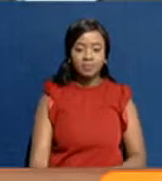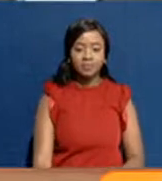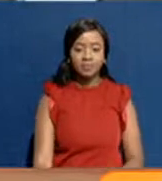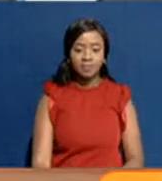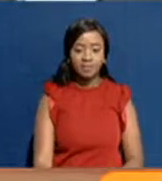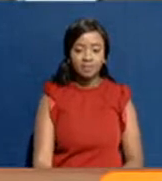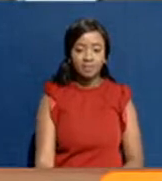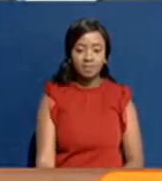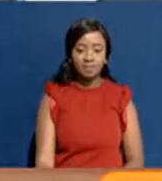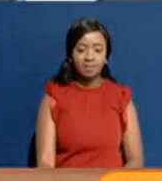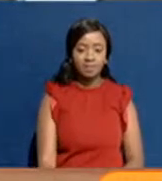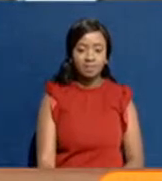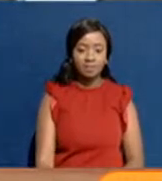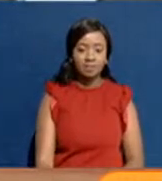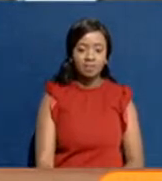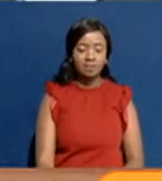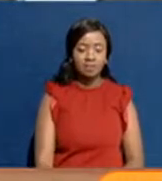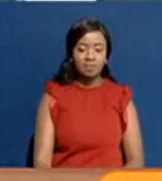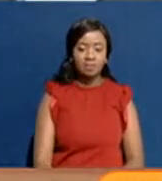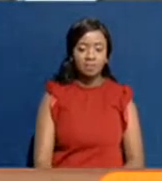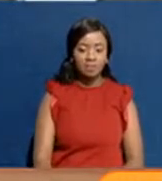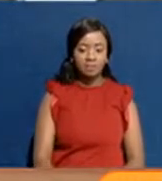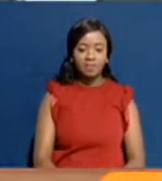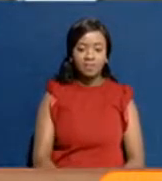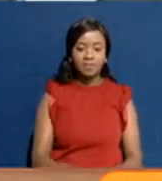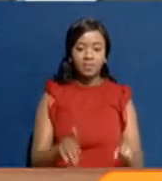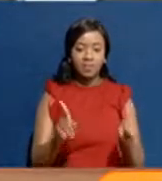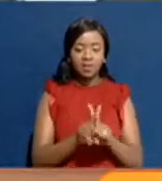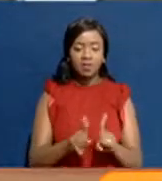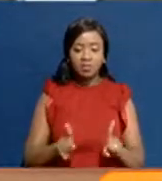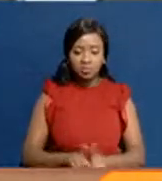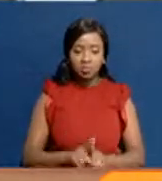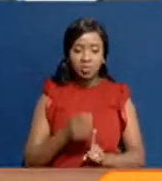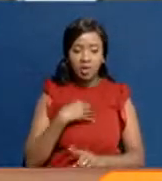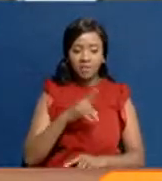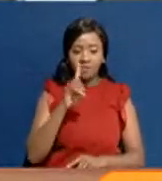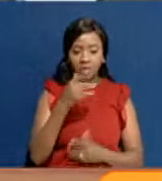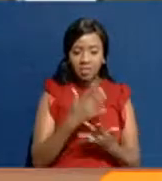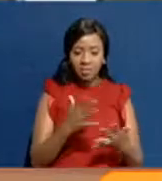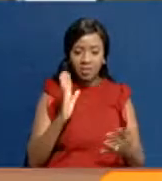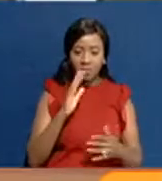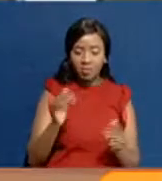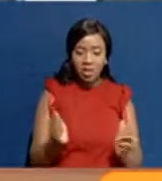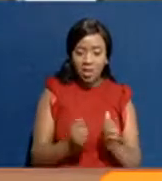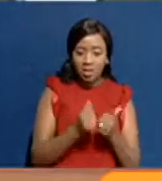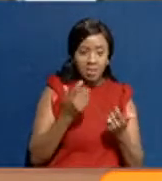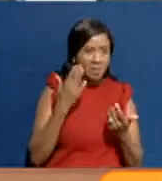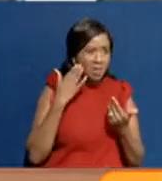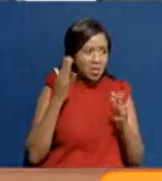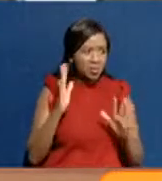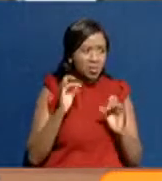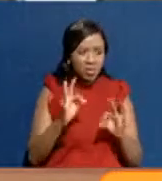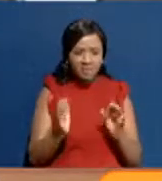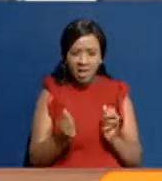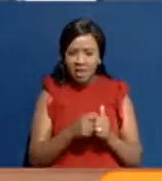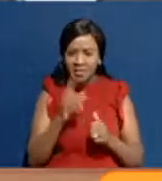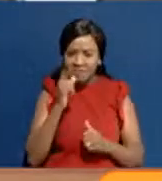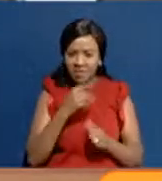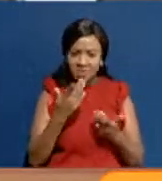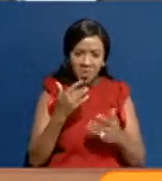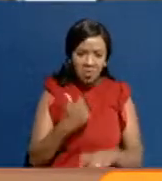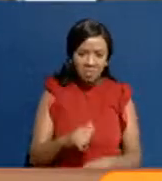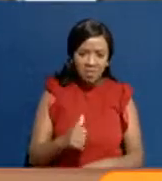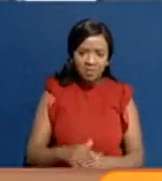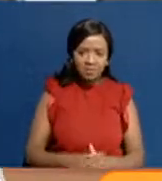and it hasn't happened yet, and I don't know whether it has not happened yet or we don't know. You know, there's a difference. It could be happening,